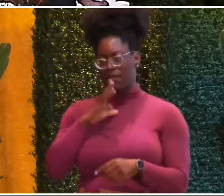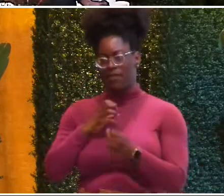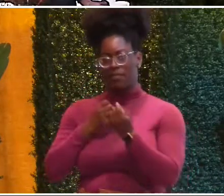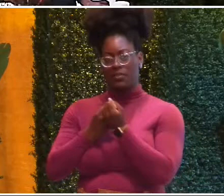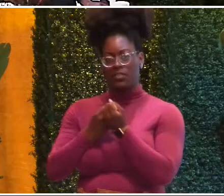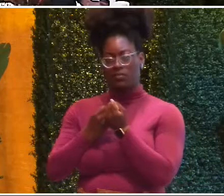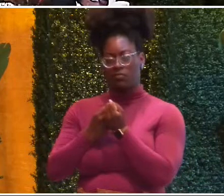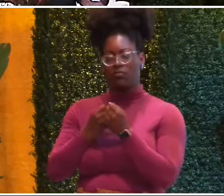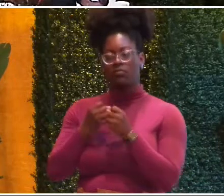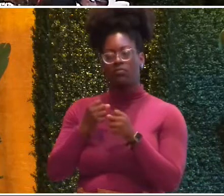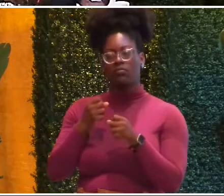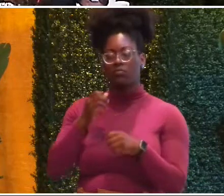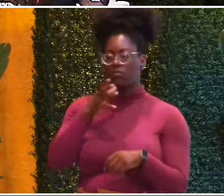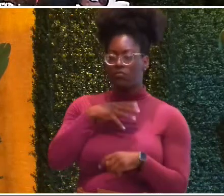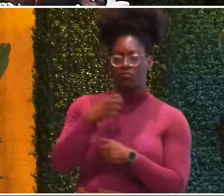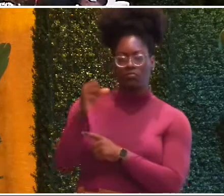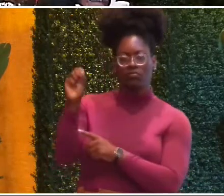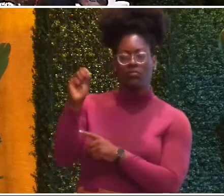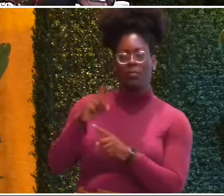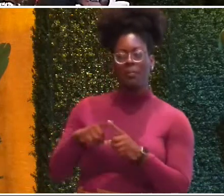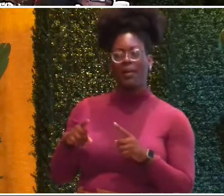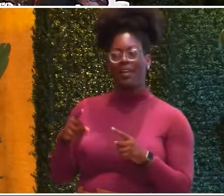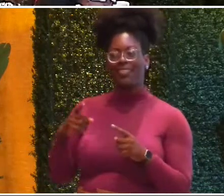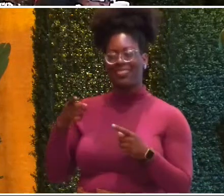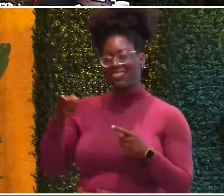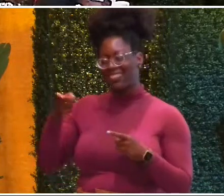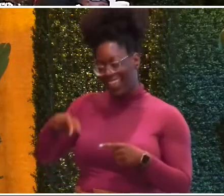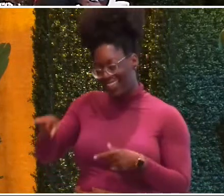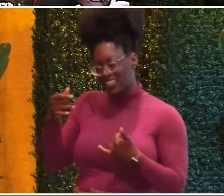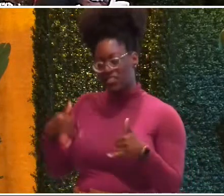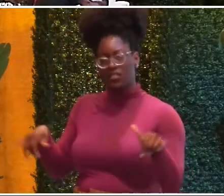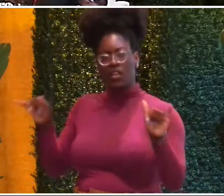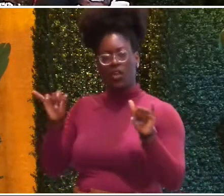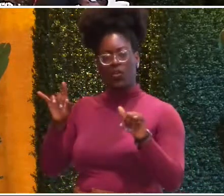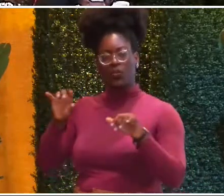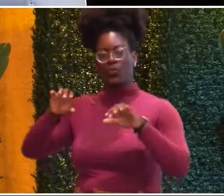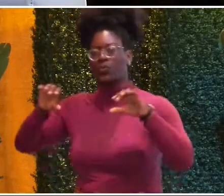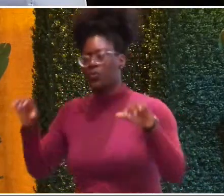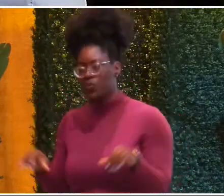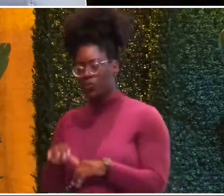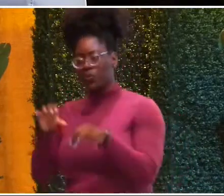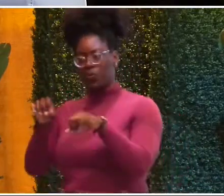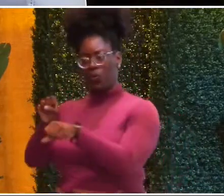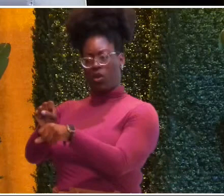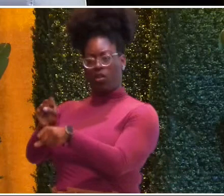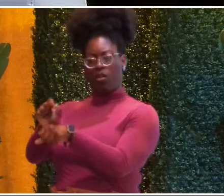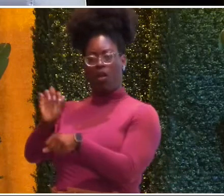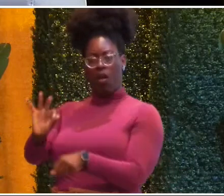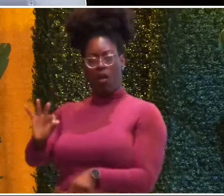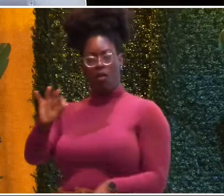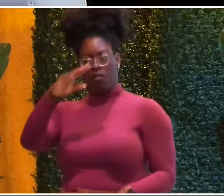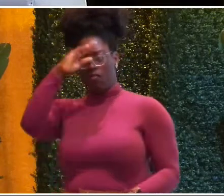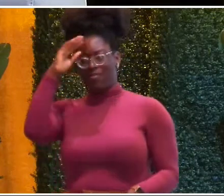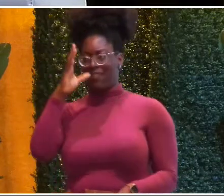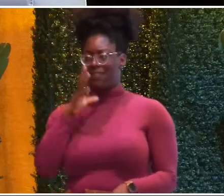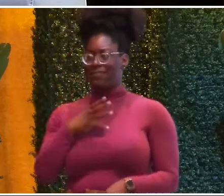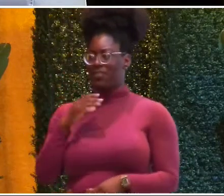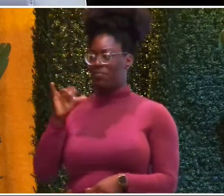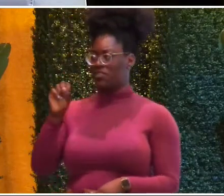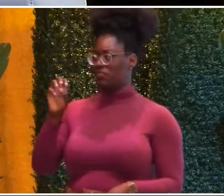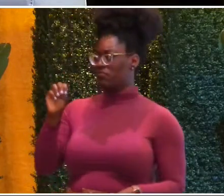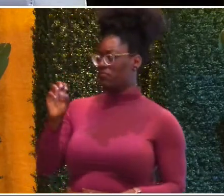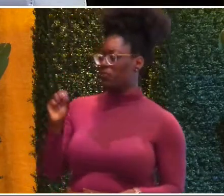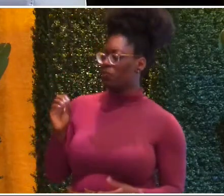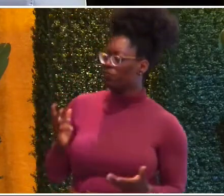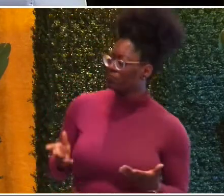nonetheless. So for me, it doesn't matter what you call yourself, it matters what you do. I think that's really, really critically important, and